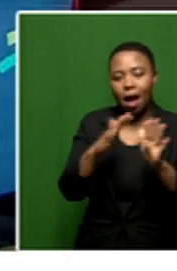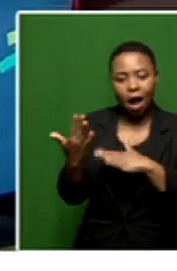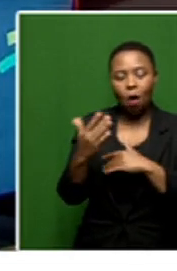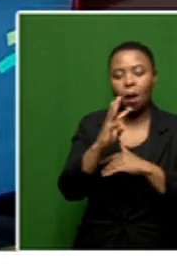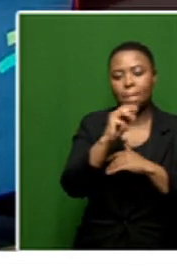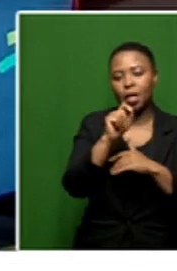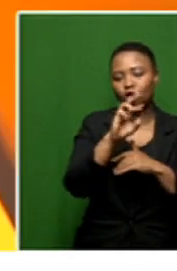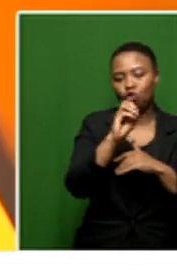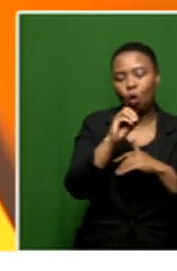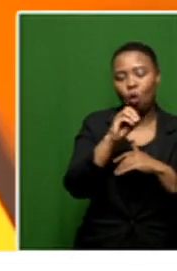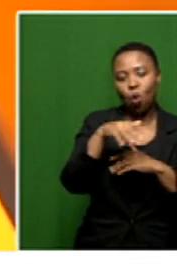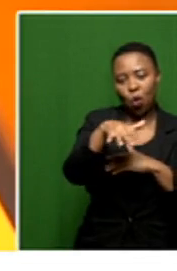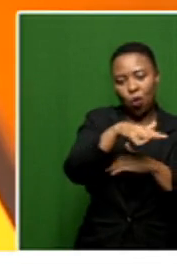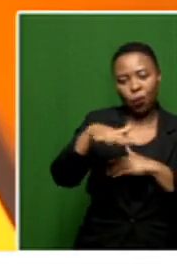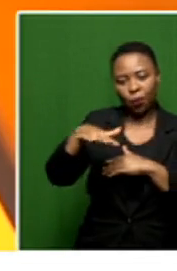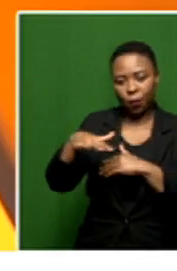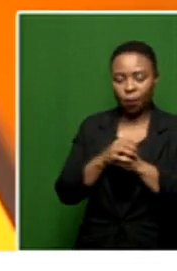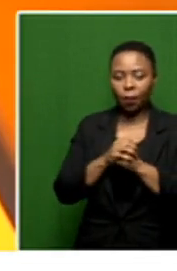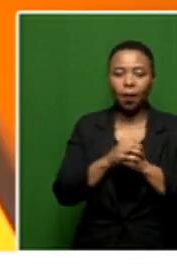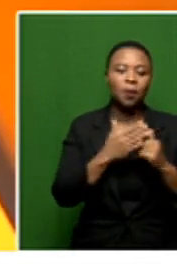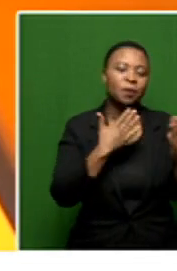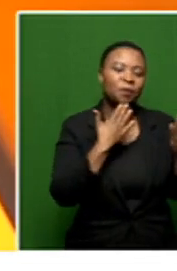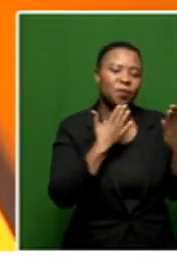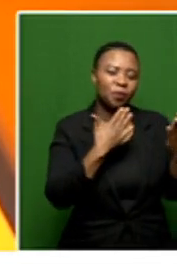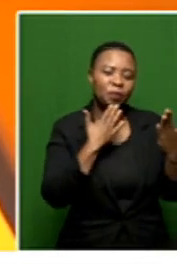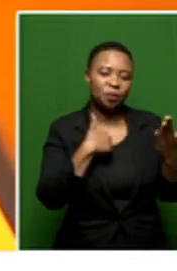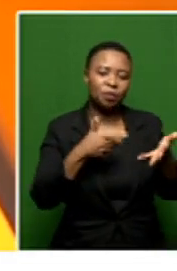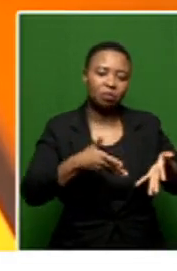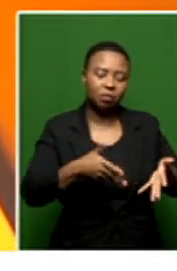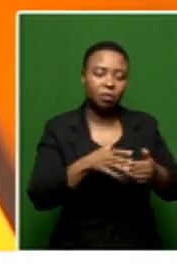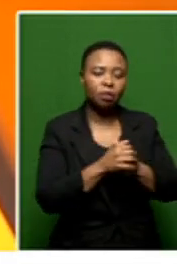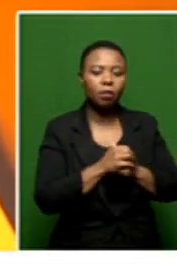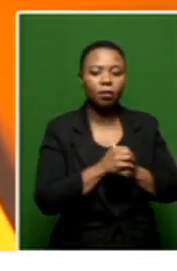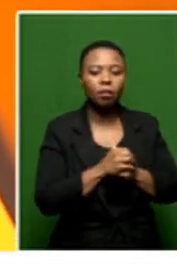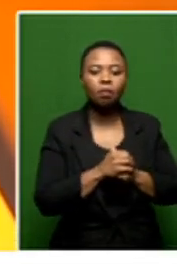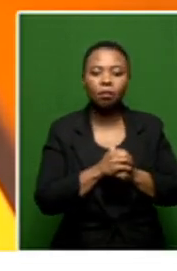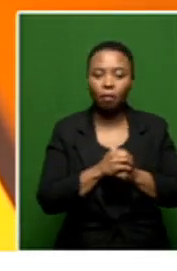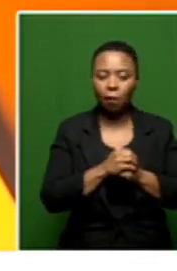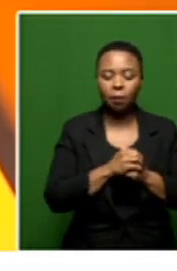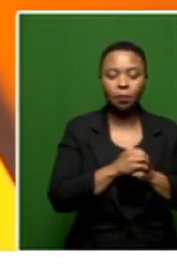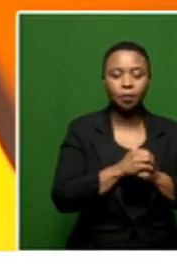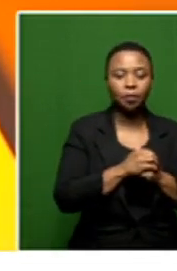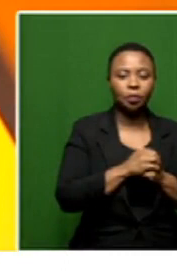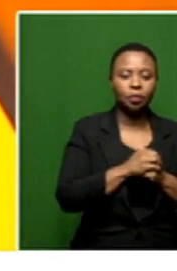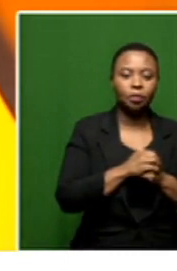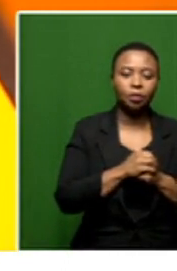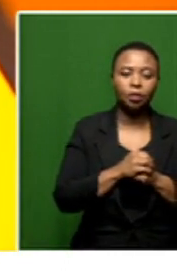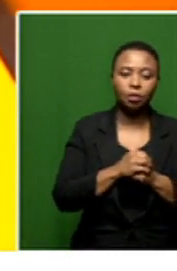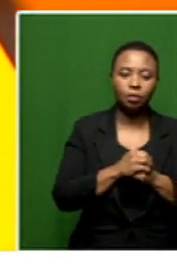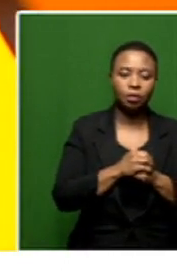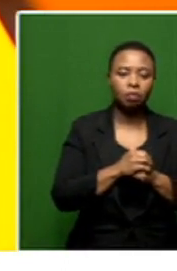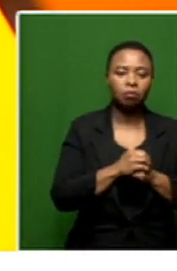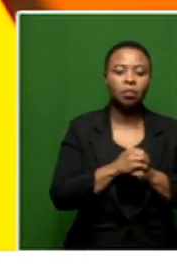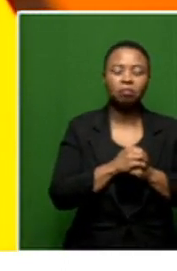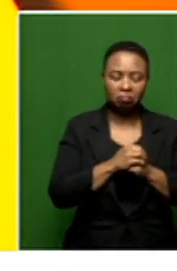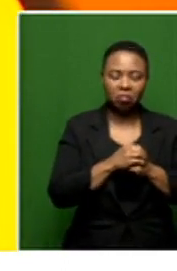areas. Thank you very much for having me. I think it is becoming increasingly clear that the days of